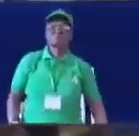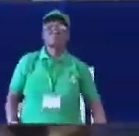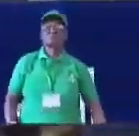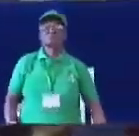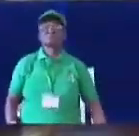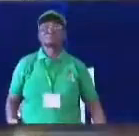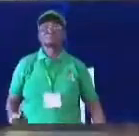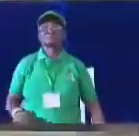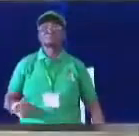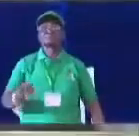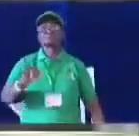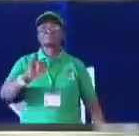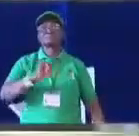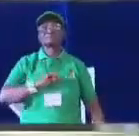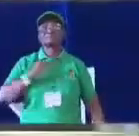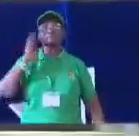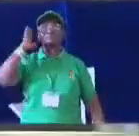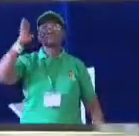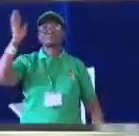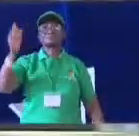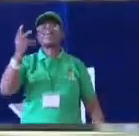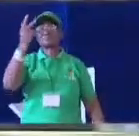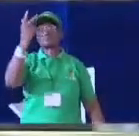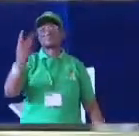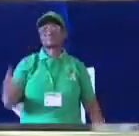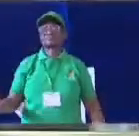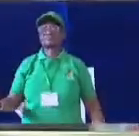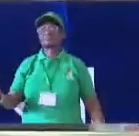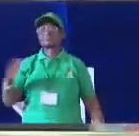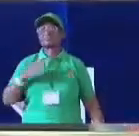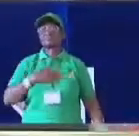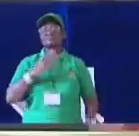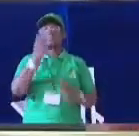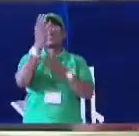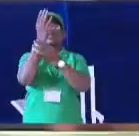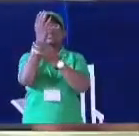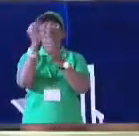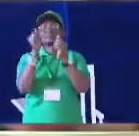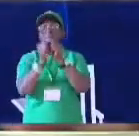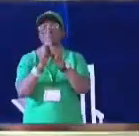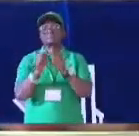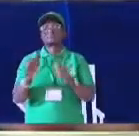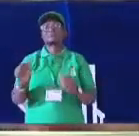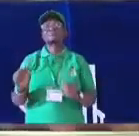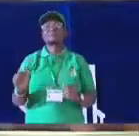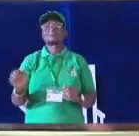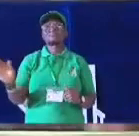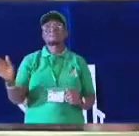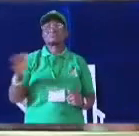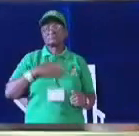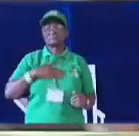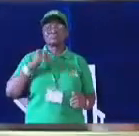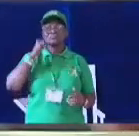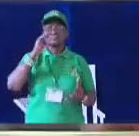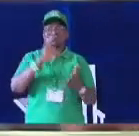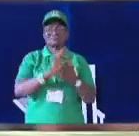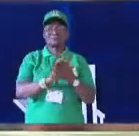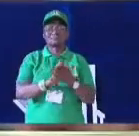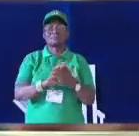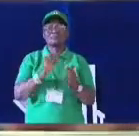I'm going to join my hands with my wife. You find your own partner. Join hands with the